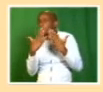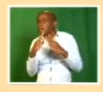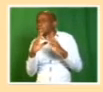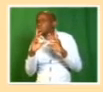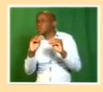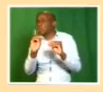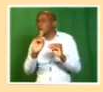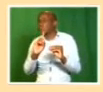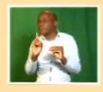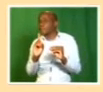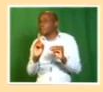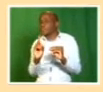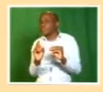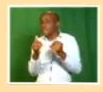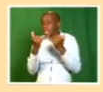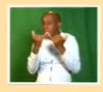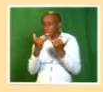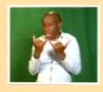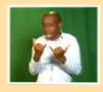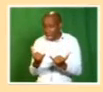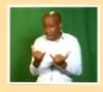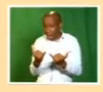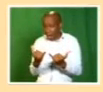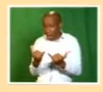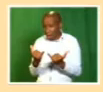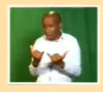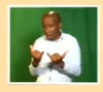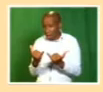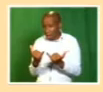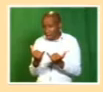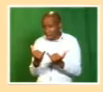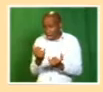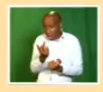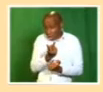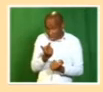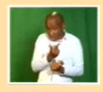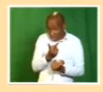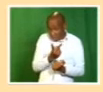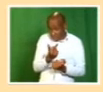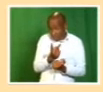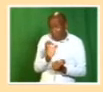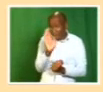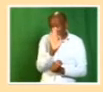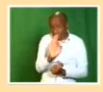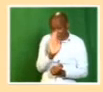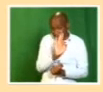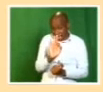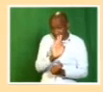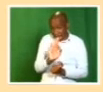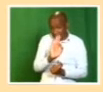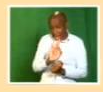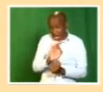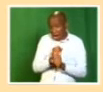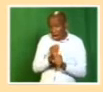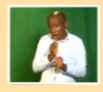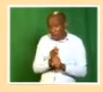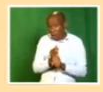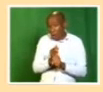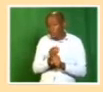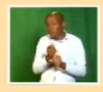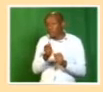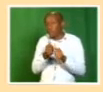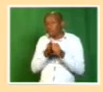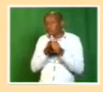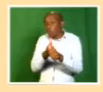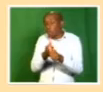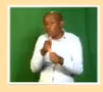do next. Next, these are the factors, we call them the factors of the